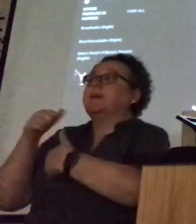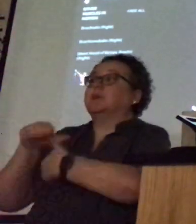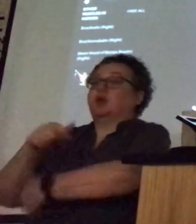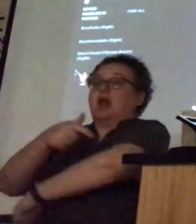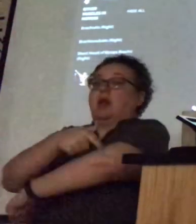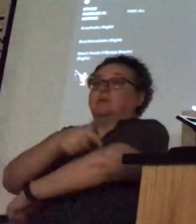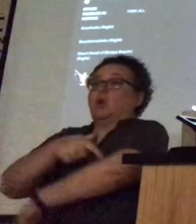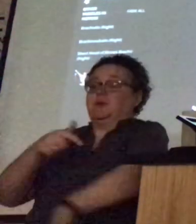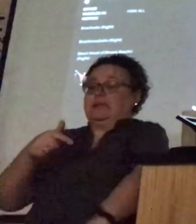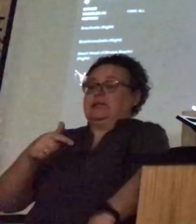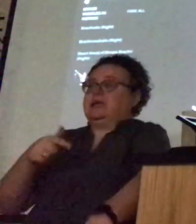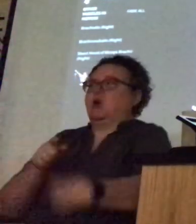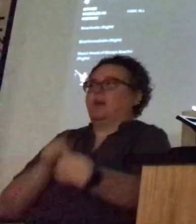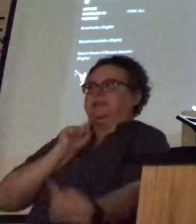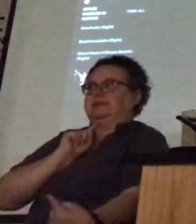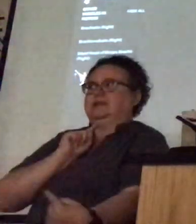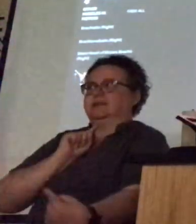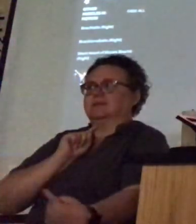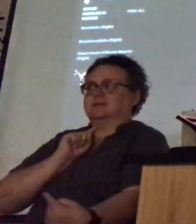Go back to full body.